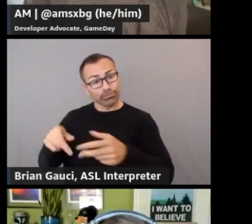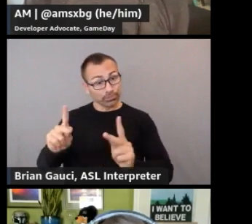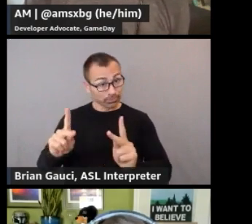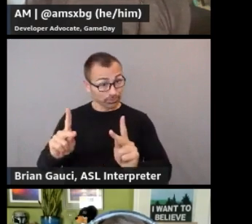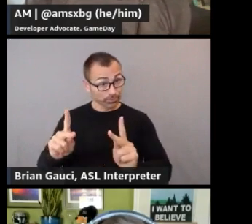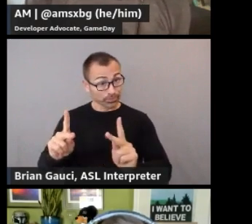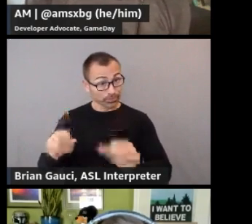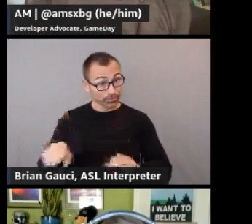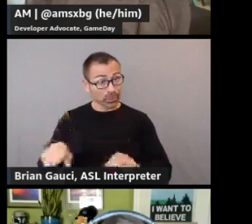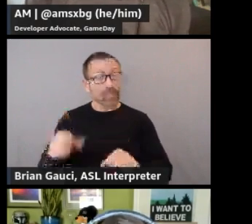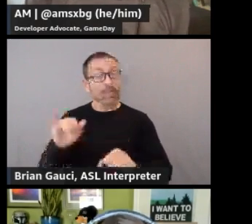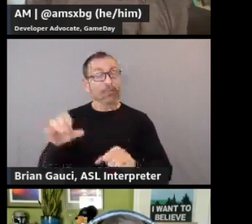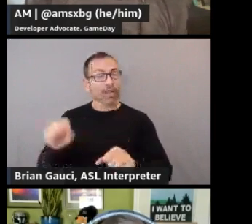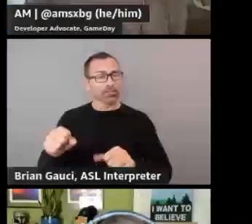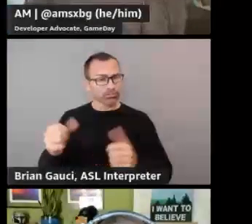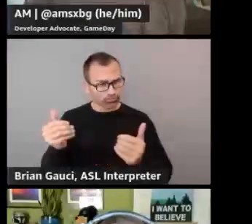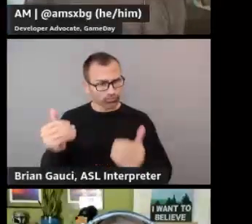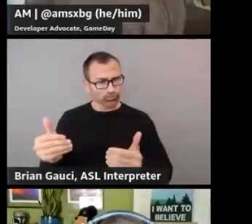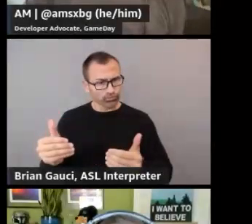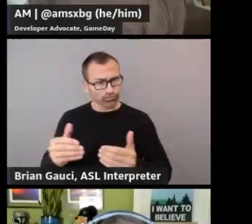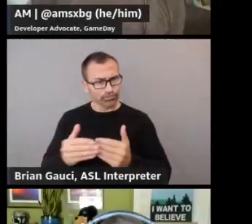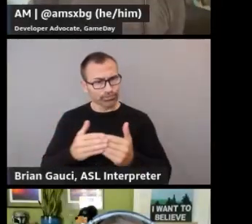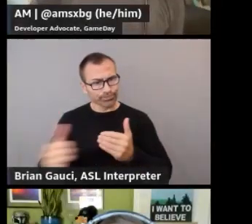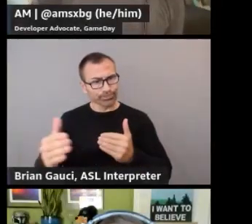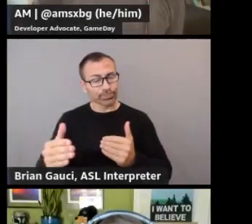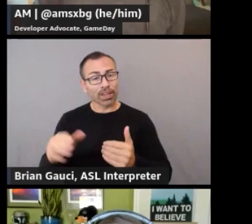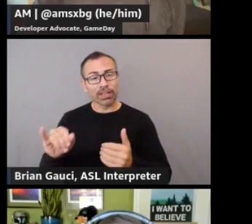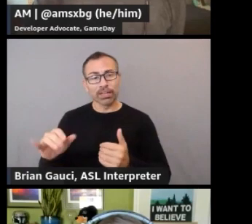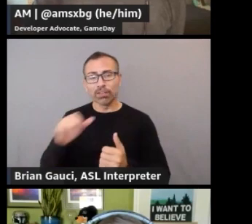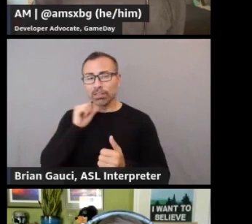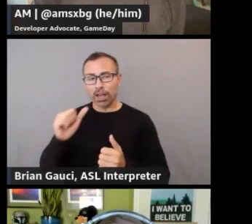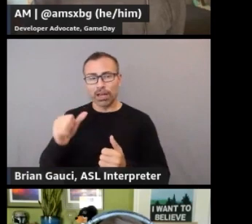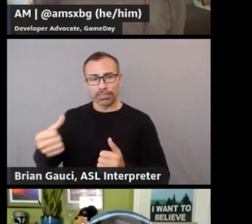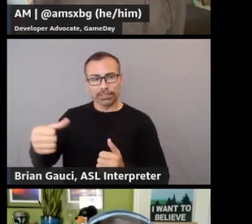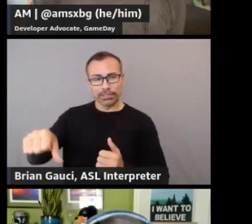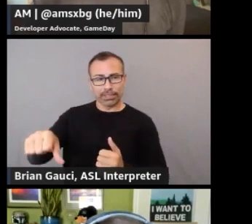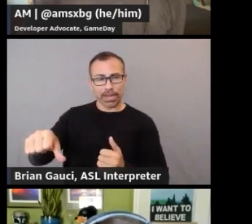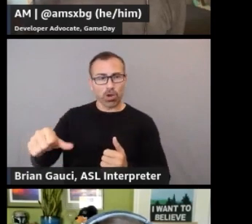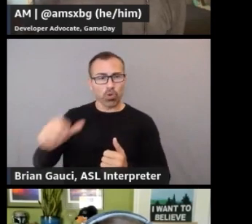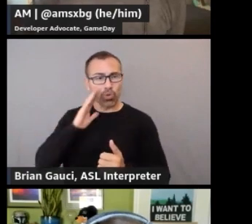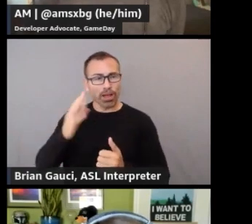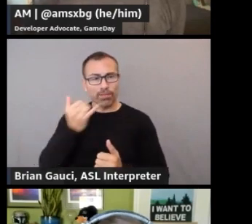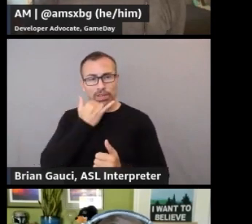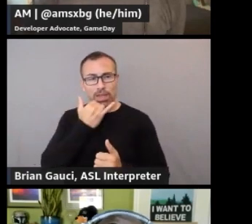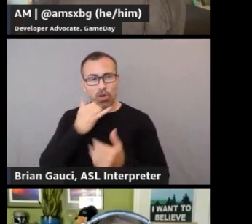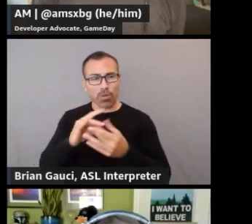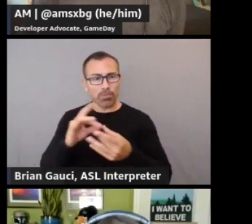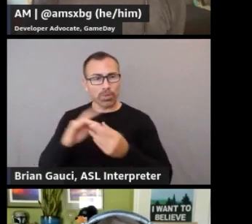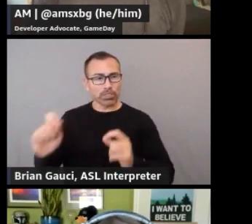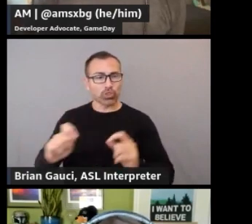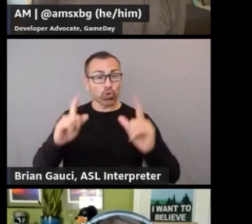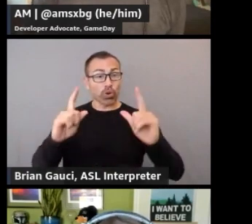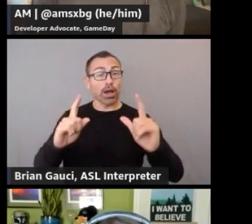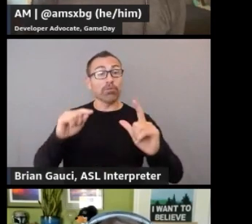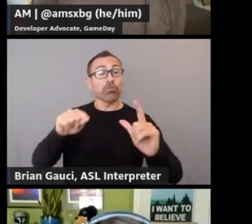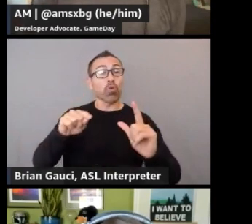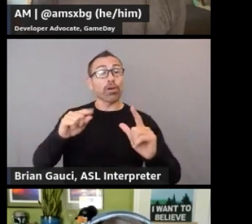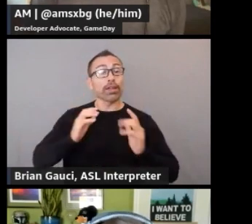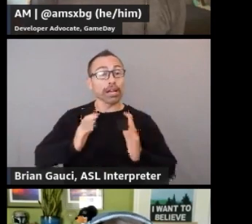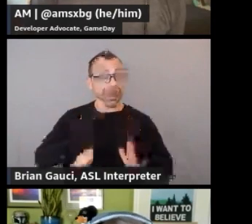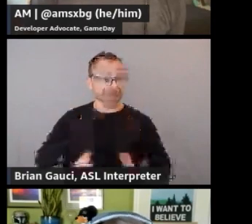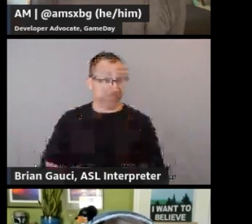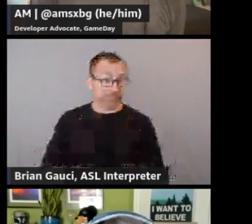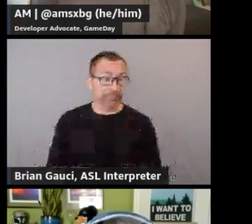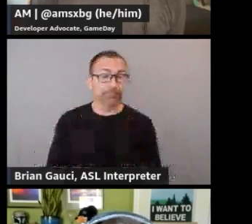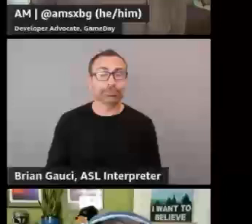it'll go ahead and continue on and do that. Otherwise, the denial will result in an error message going back to the client. So this is going to give you the advantage